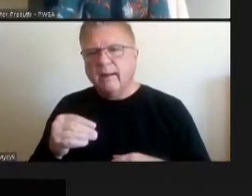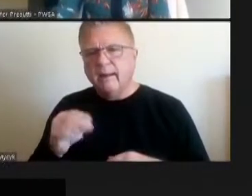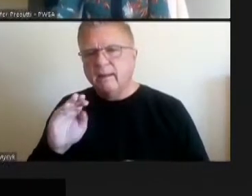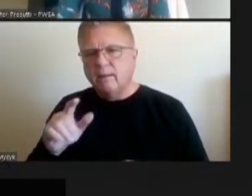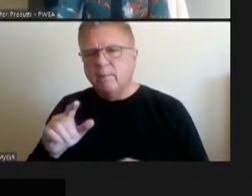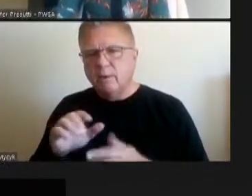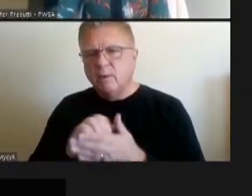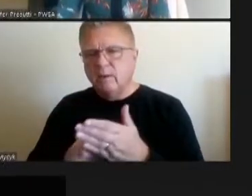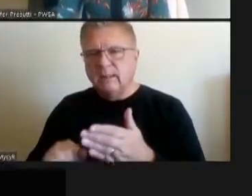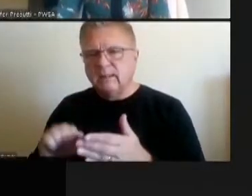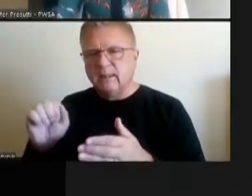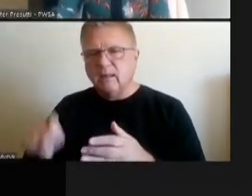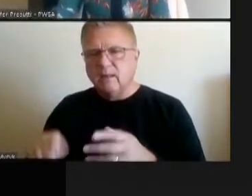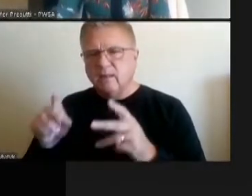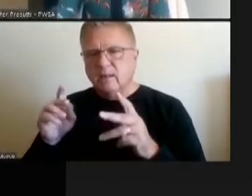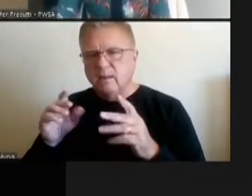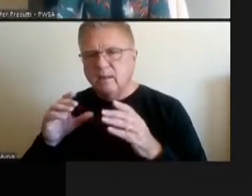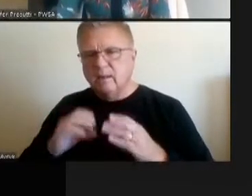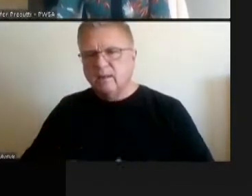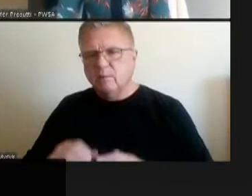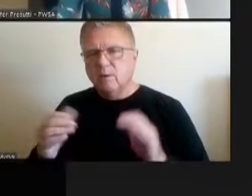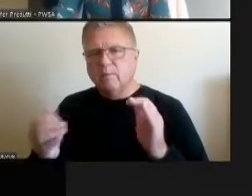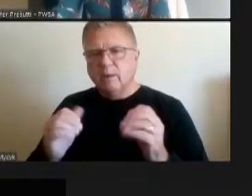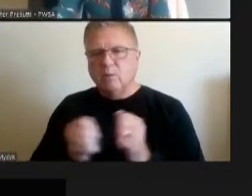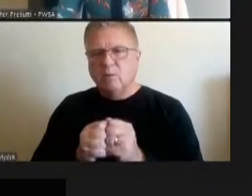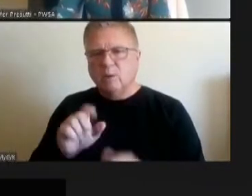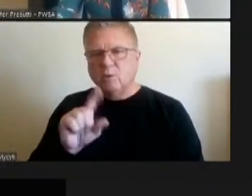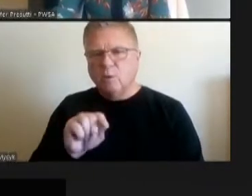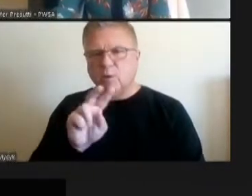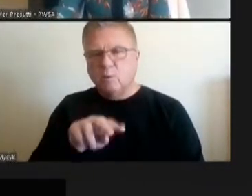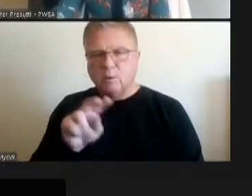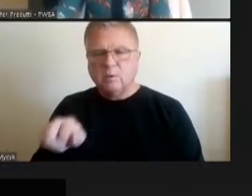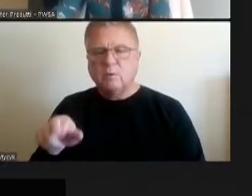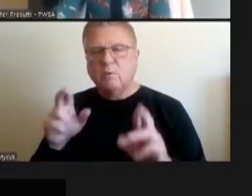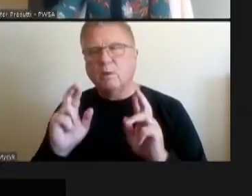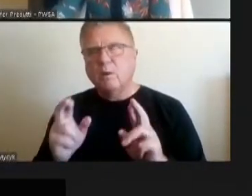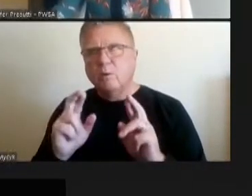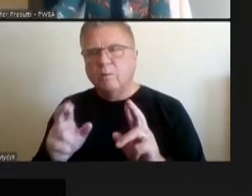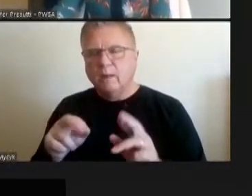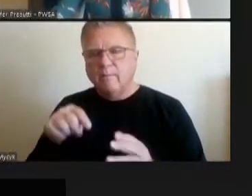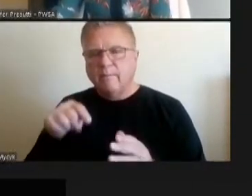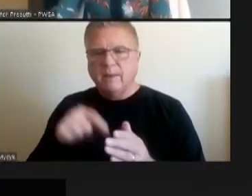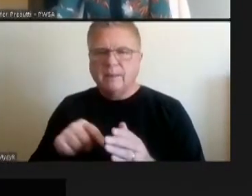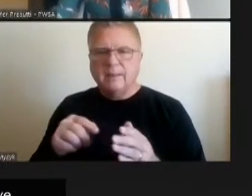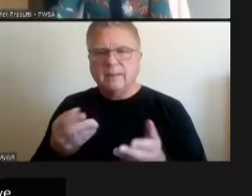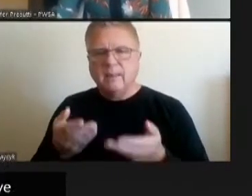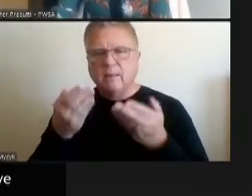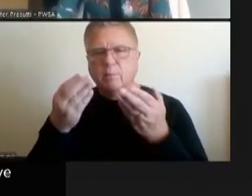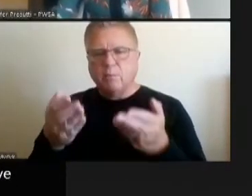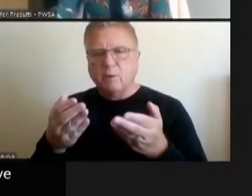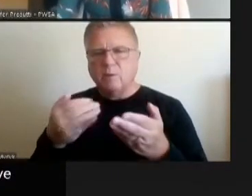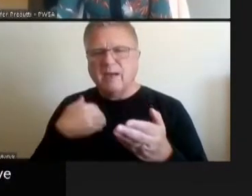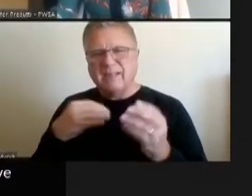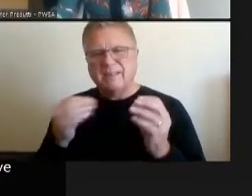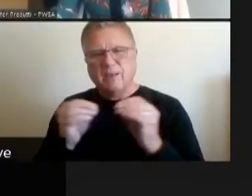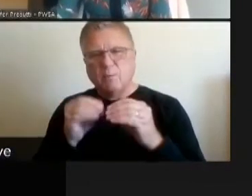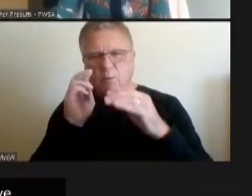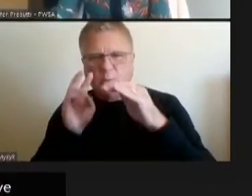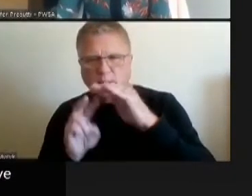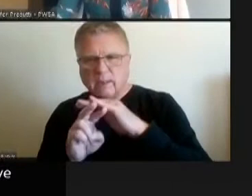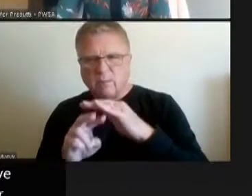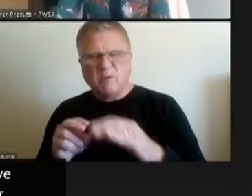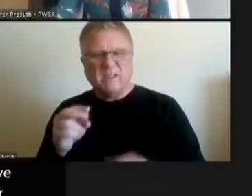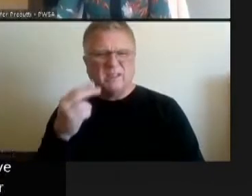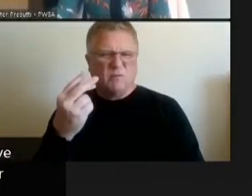customer as it compares to 2022. So we're hoping that this kind of proposal gives some predictability, at least for 2 years, for